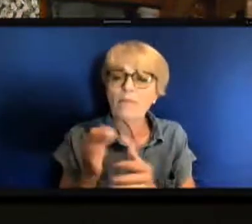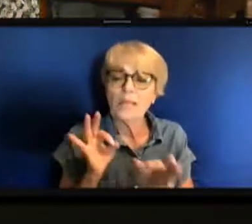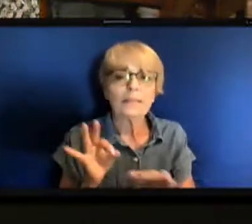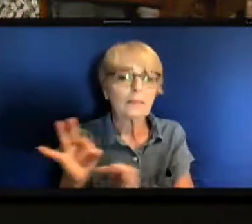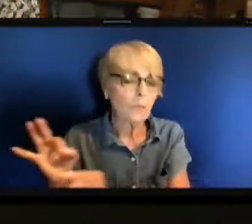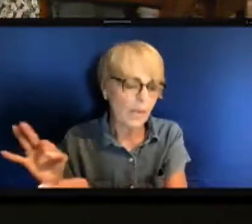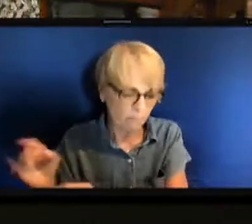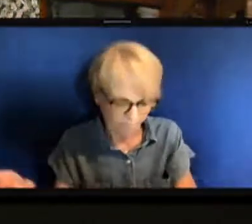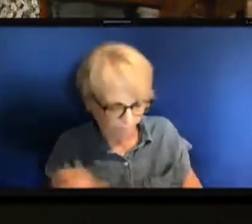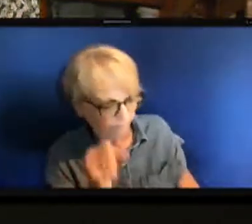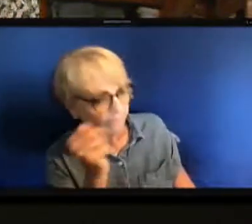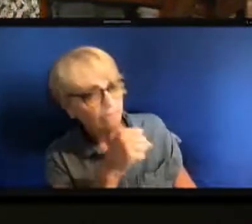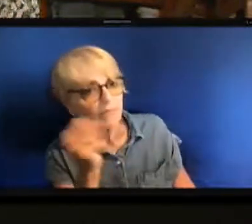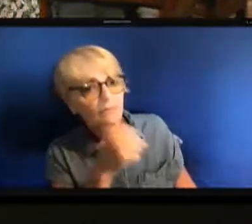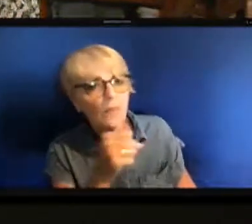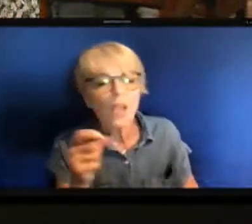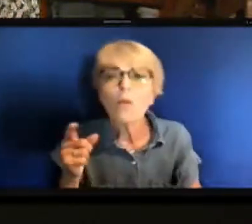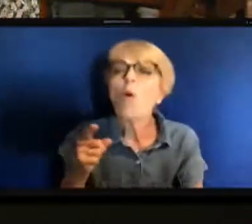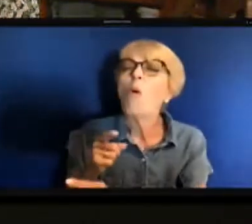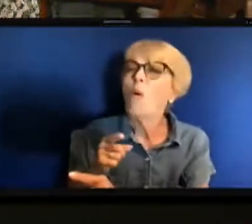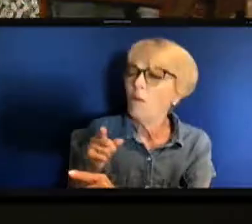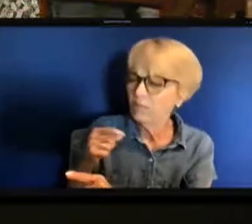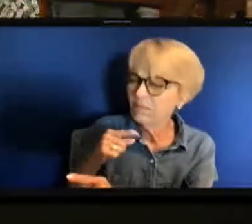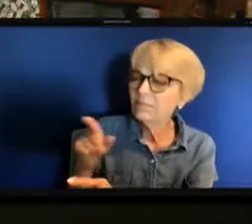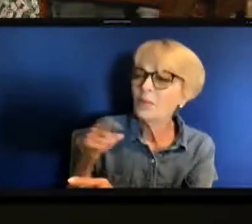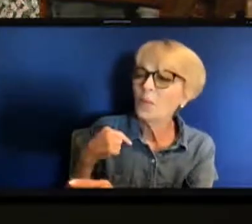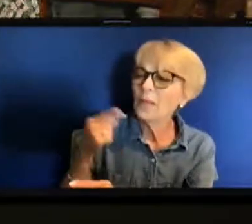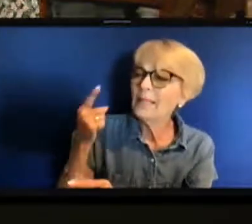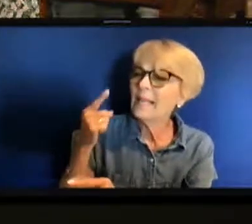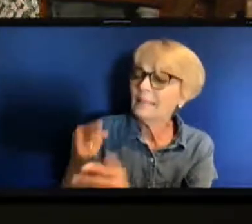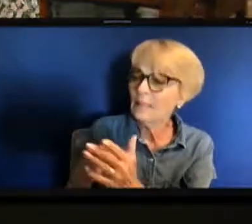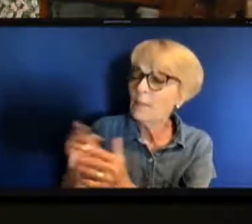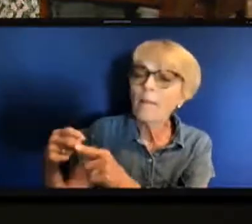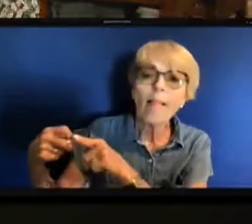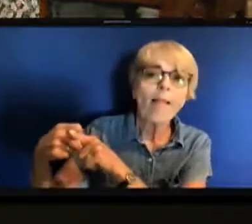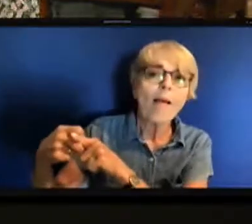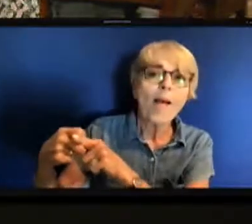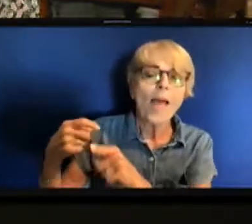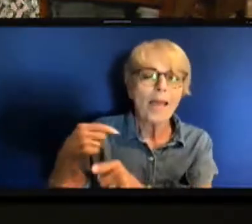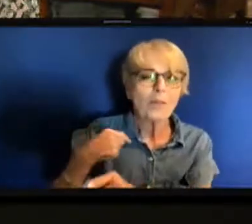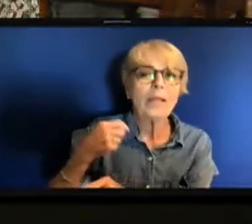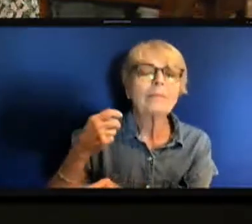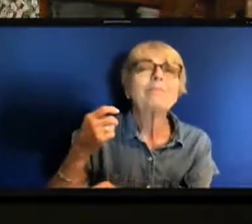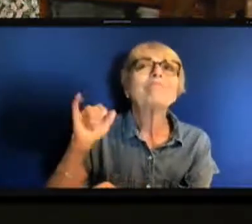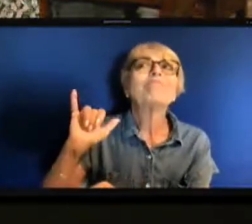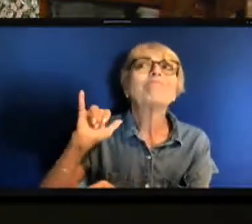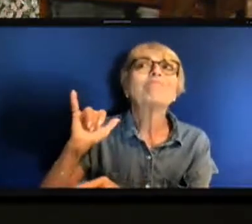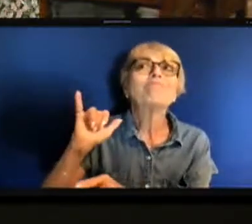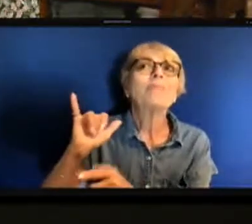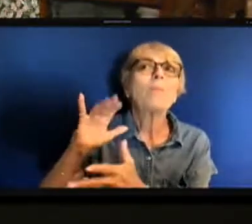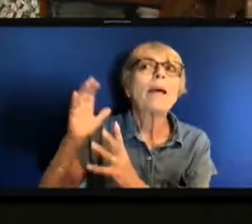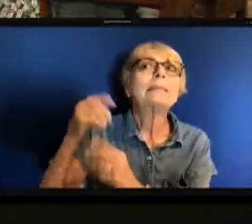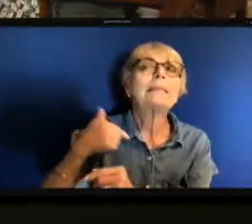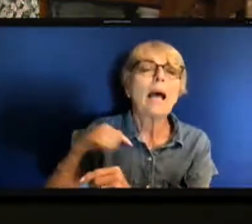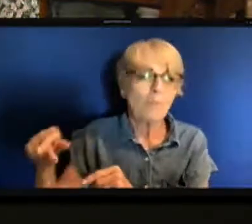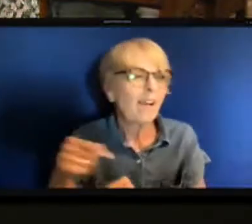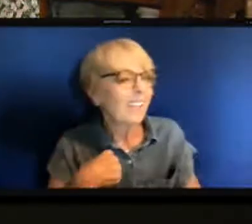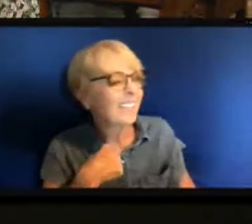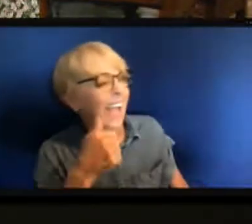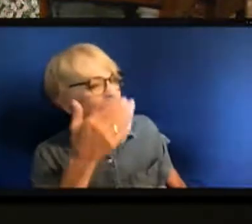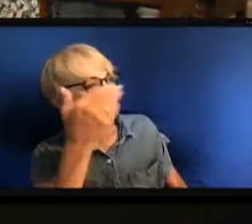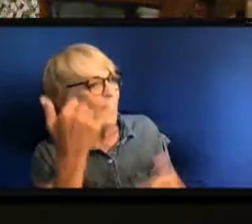On the go one through. I was like, oh, he's right. We messed up on that one. So we. Yeah, I forget what that was. It was a big one.